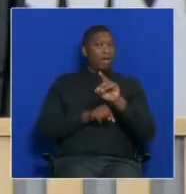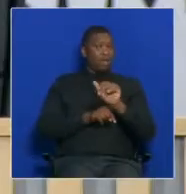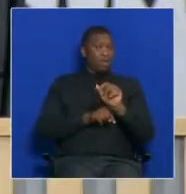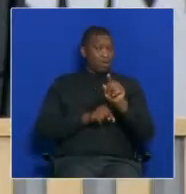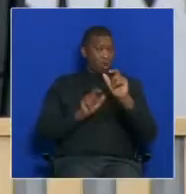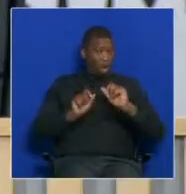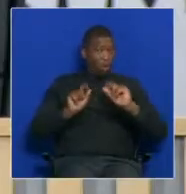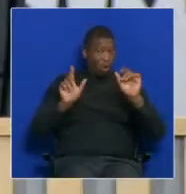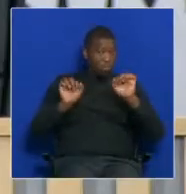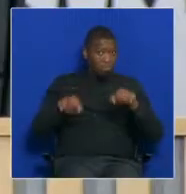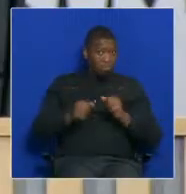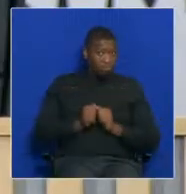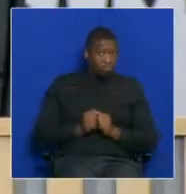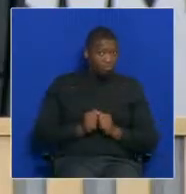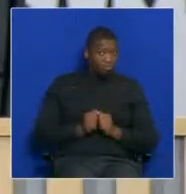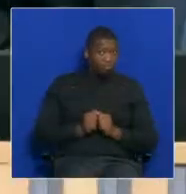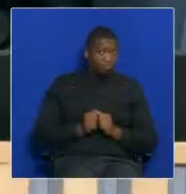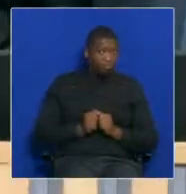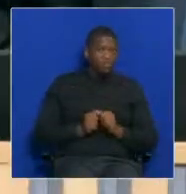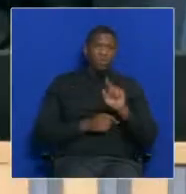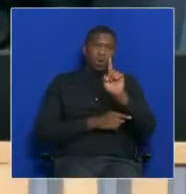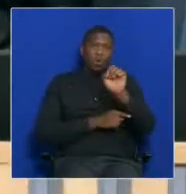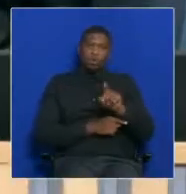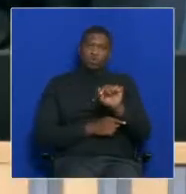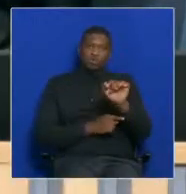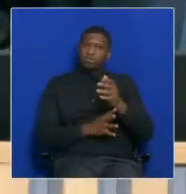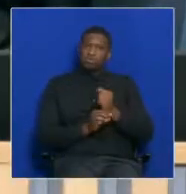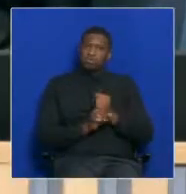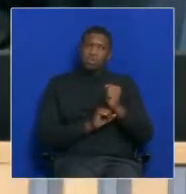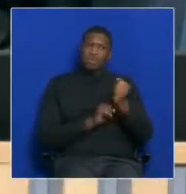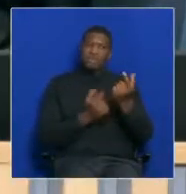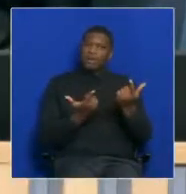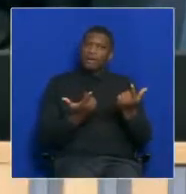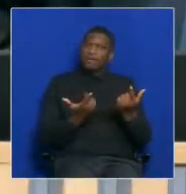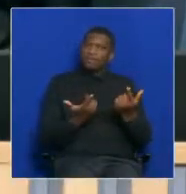correct. Did you not, as head of operations,